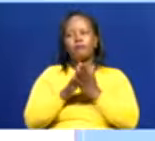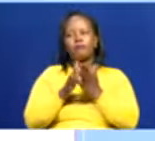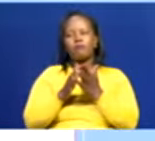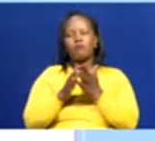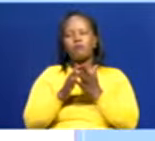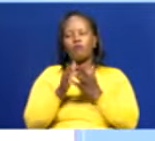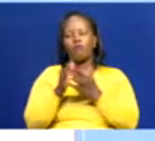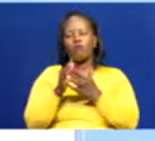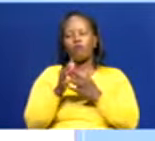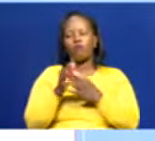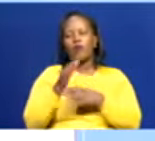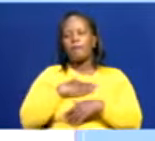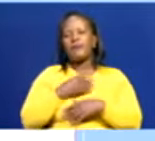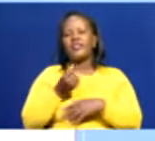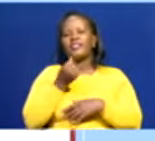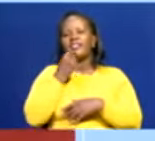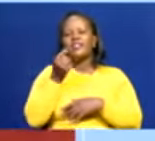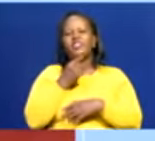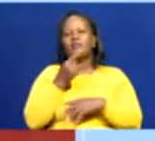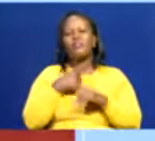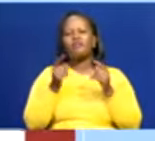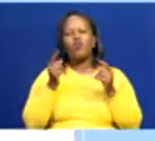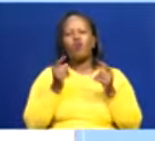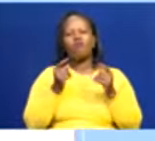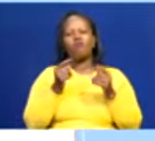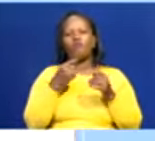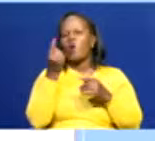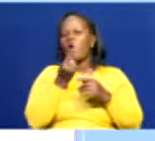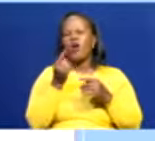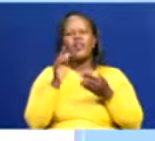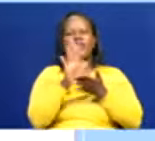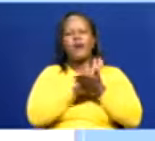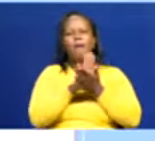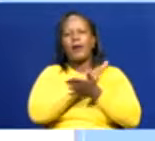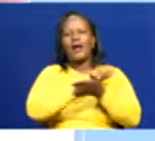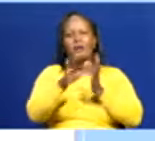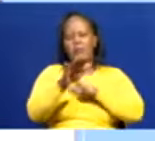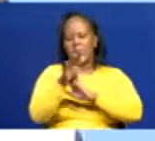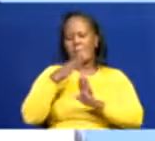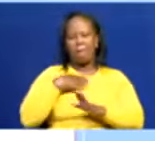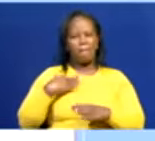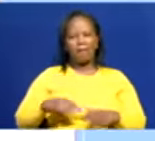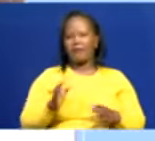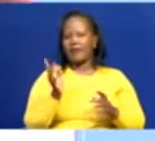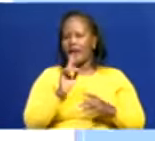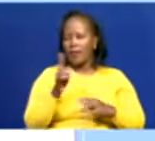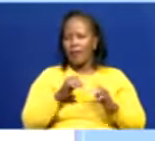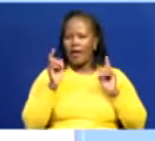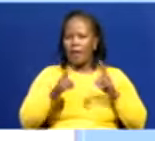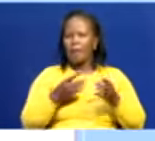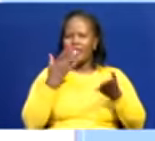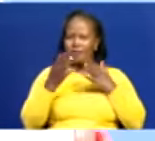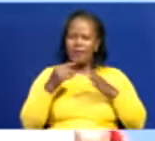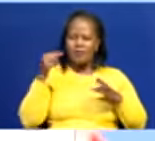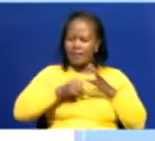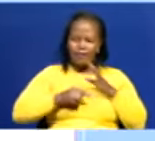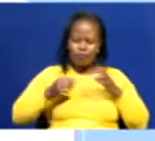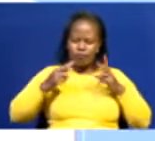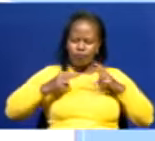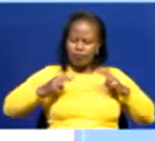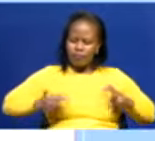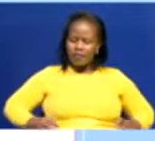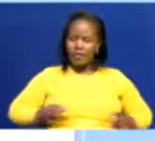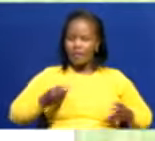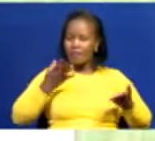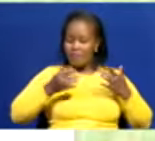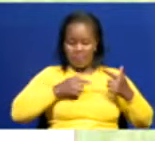from outside. Ati hivi tu ati daya kupaka or whatever. Lazima niangaliwe ndani, maybe my heart has a problem, my liver,